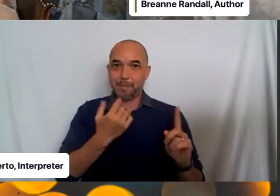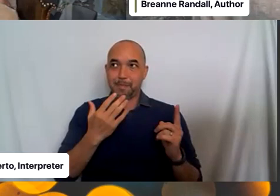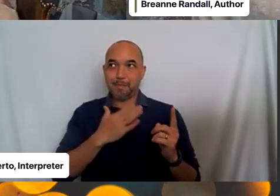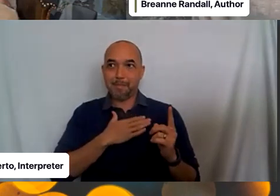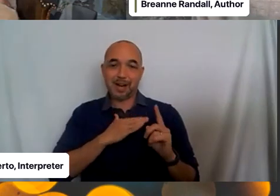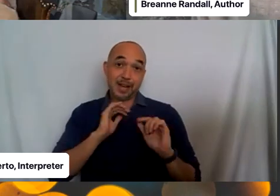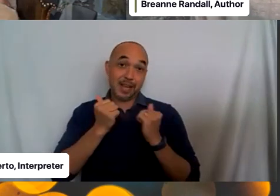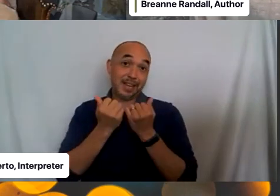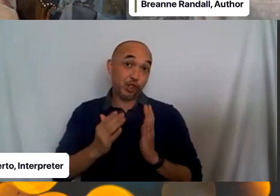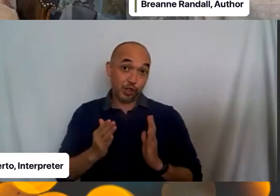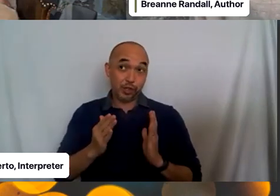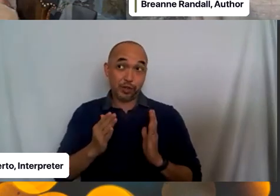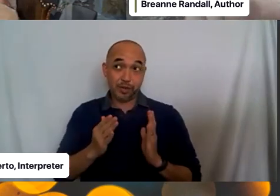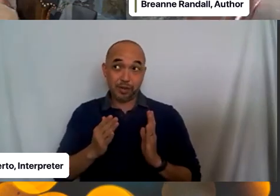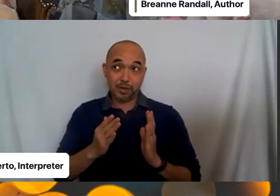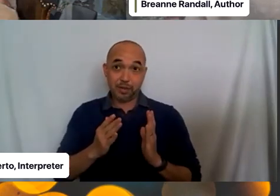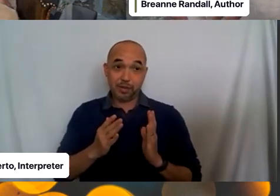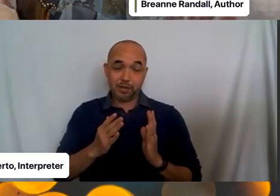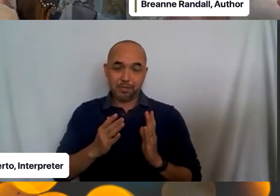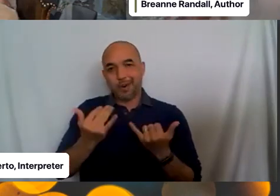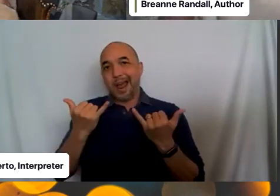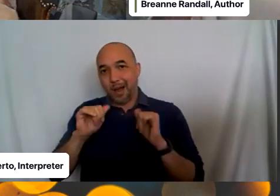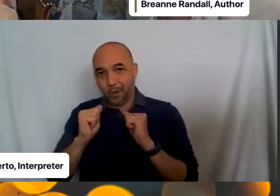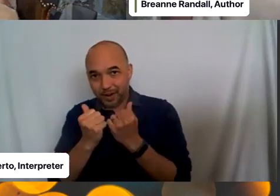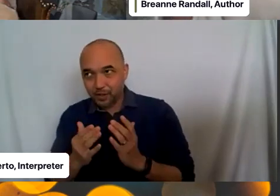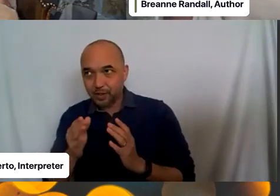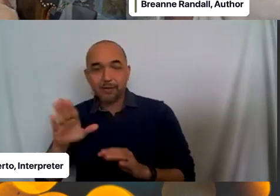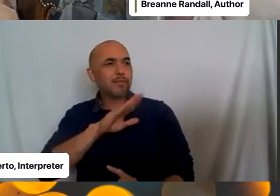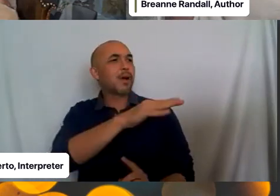love to chat with you and talk to you. And I was like,